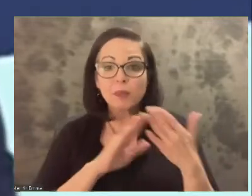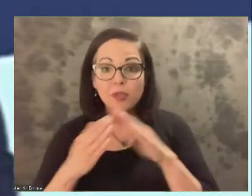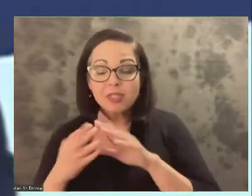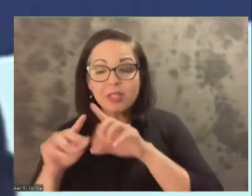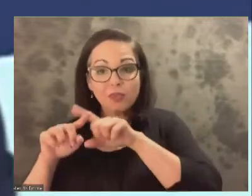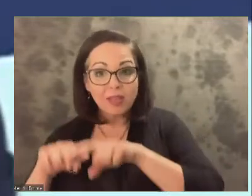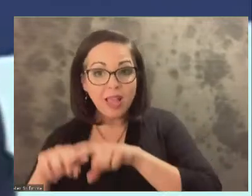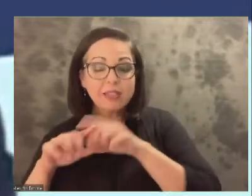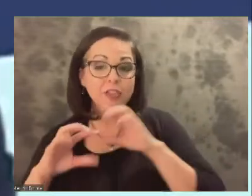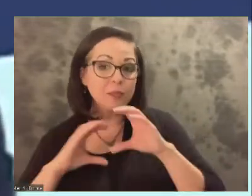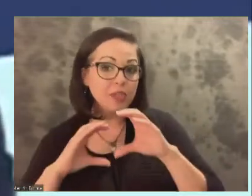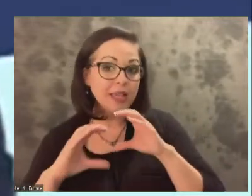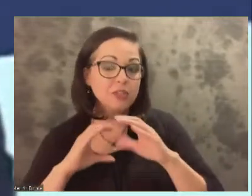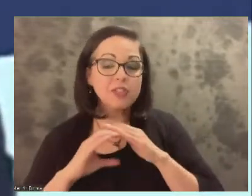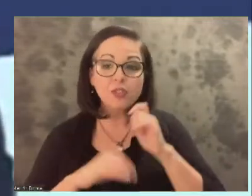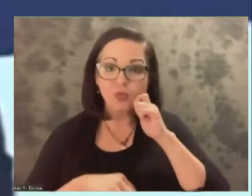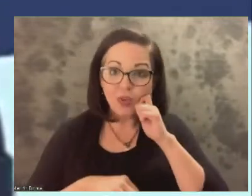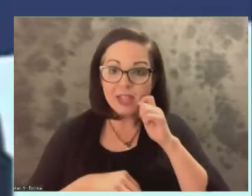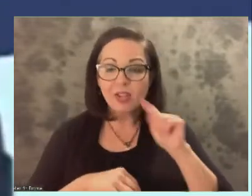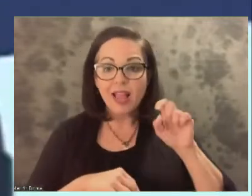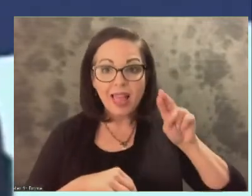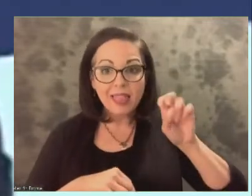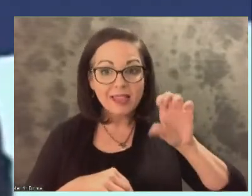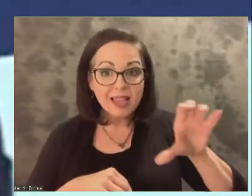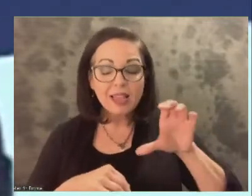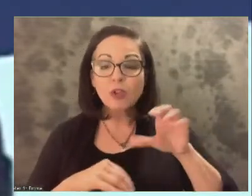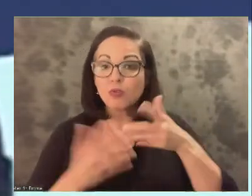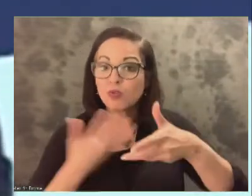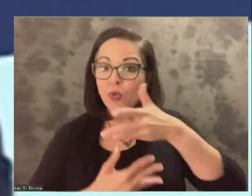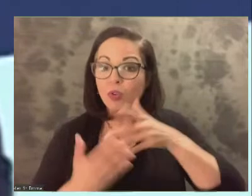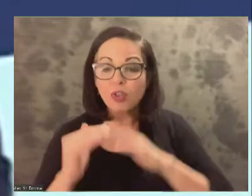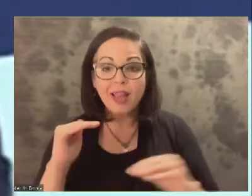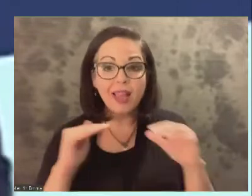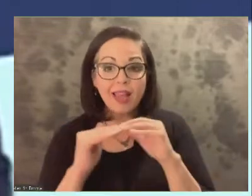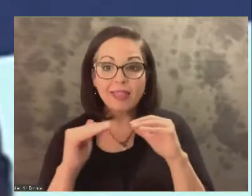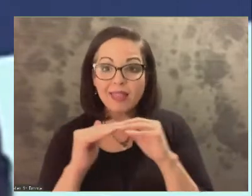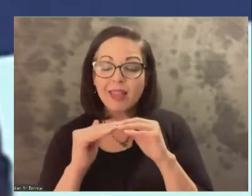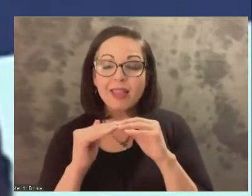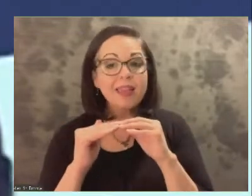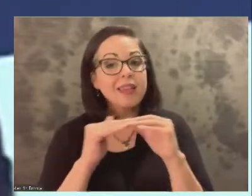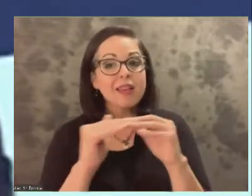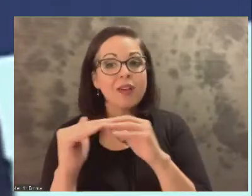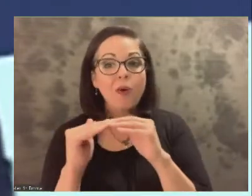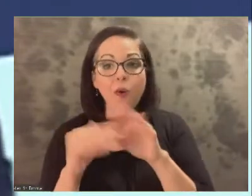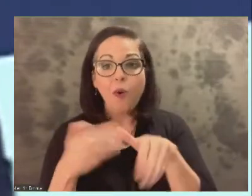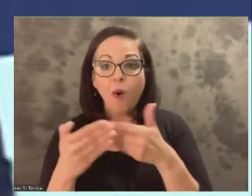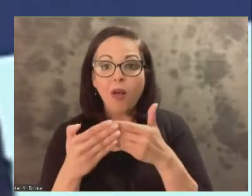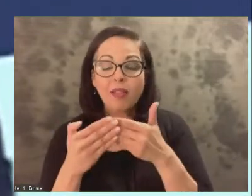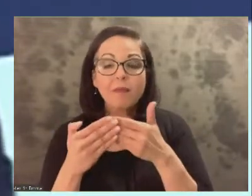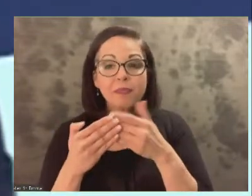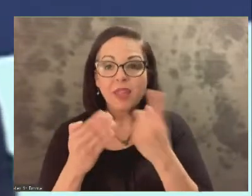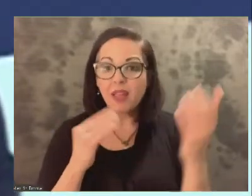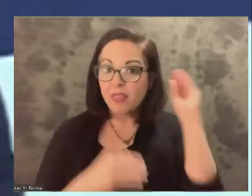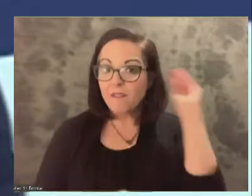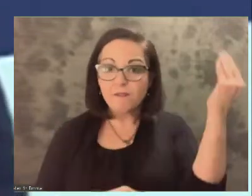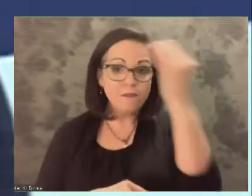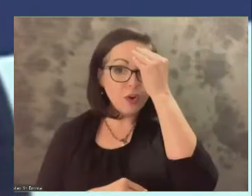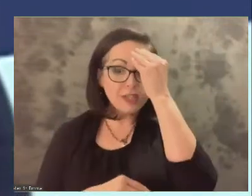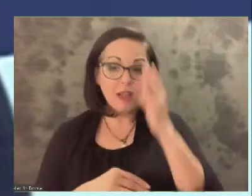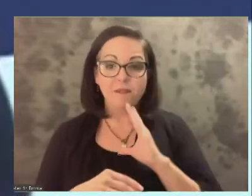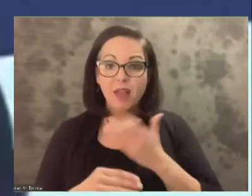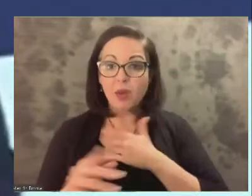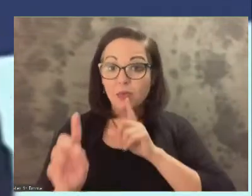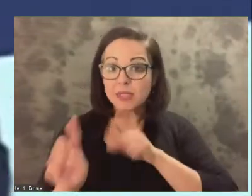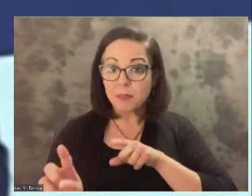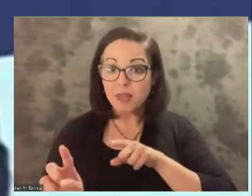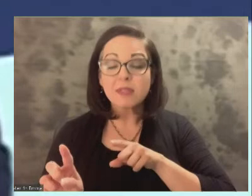health, racial, ethnic, social equity, all at the forefront of our pandemic response. So next